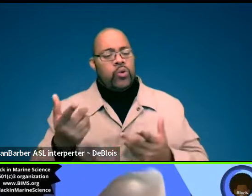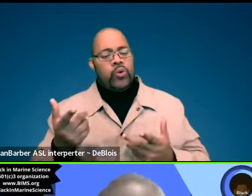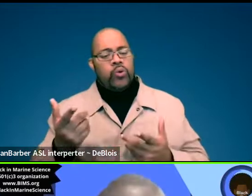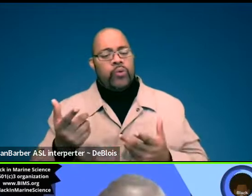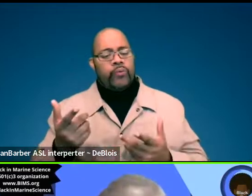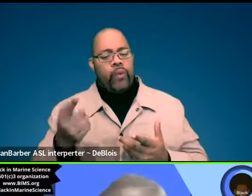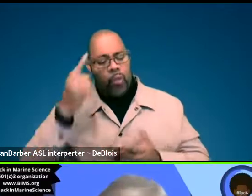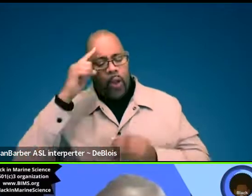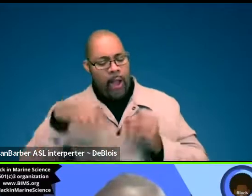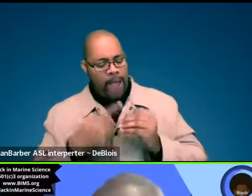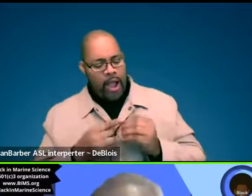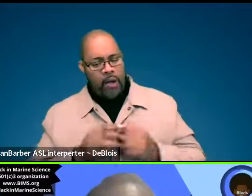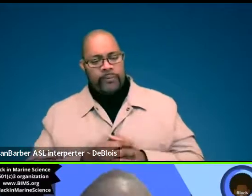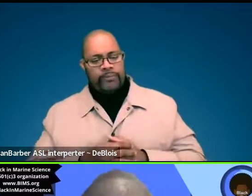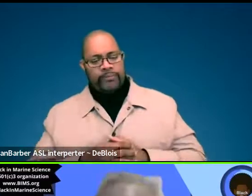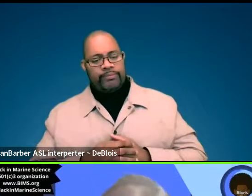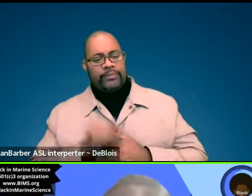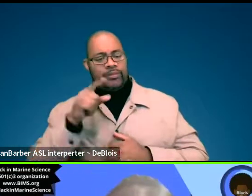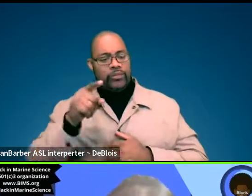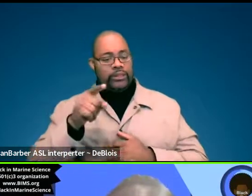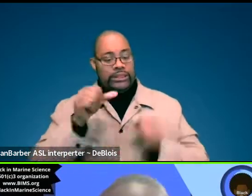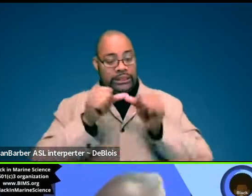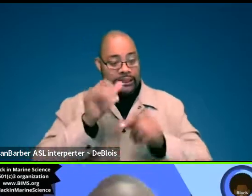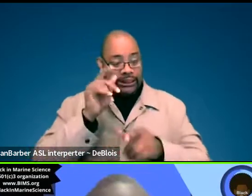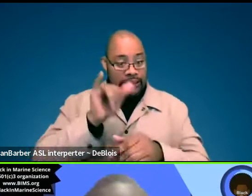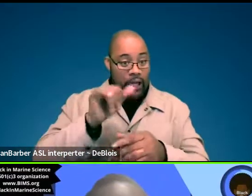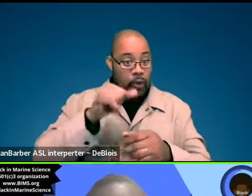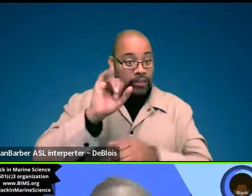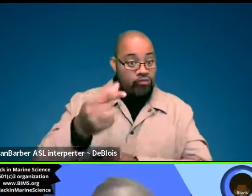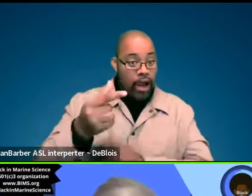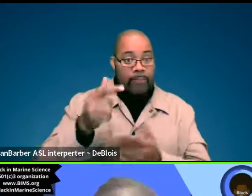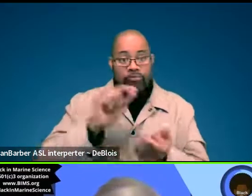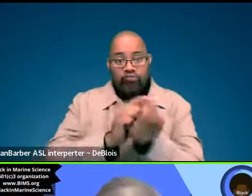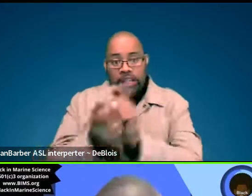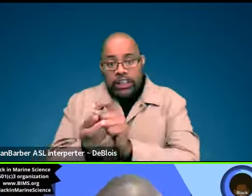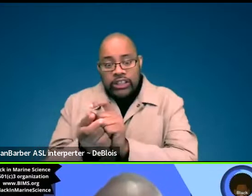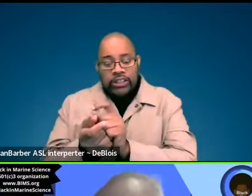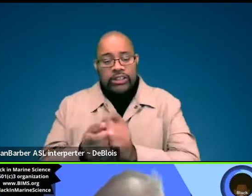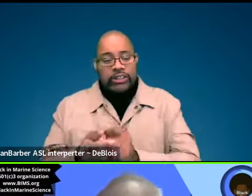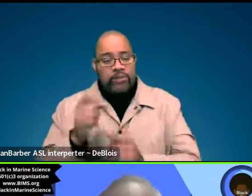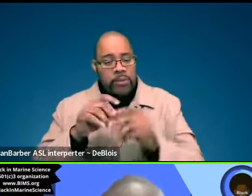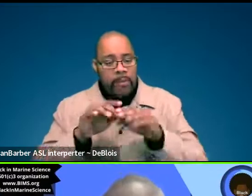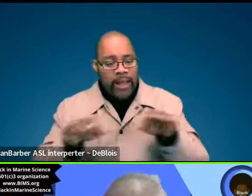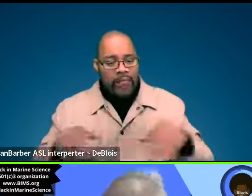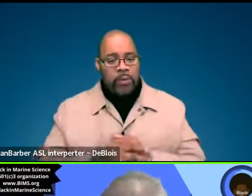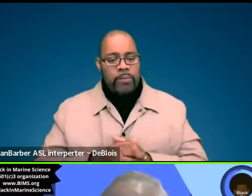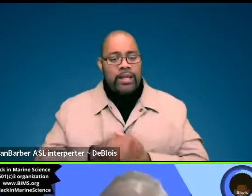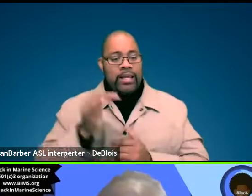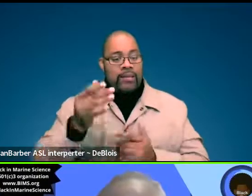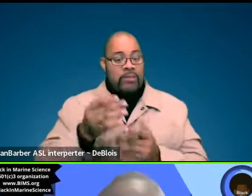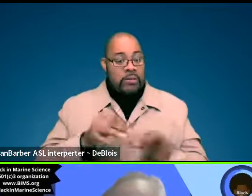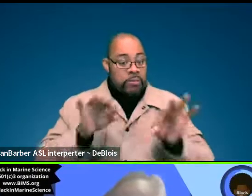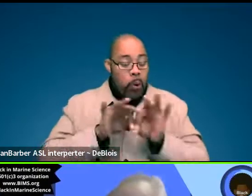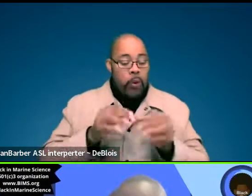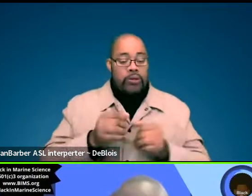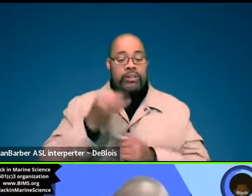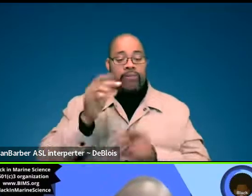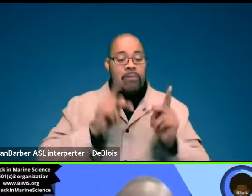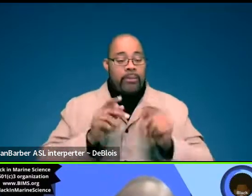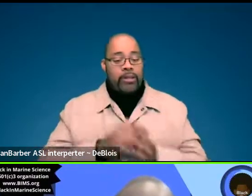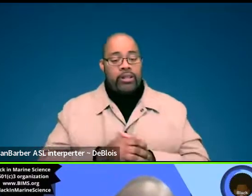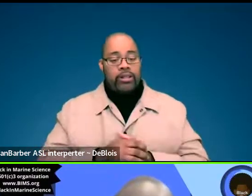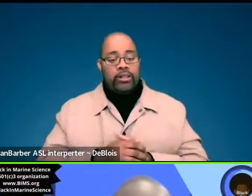right, thought about if you would stay on Instagram, if you would transition off of that platform, if it matters, if people